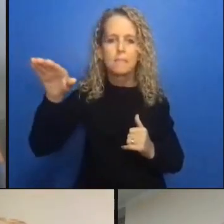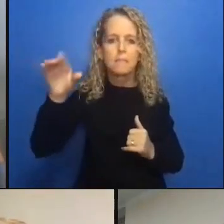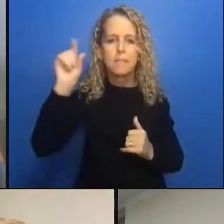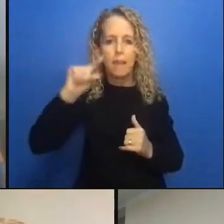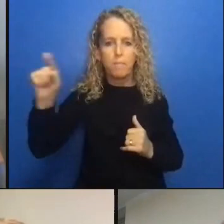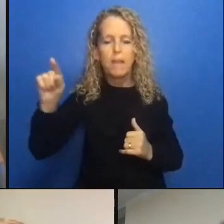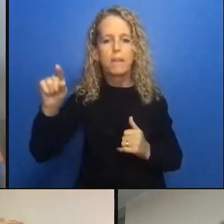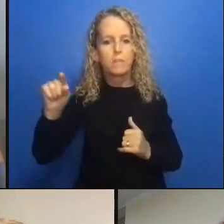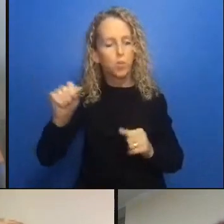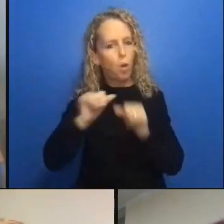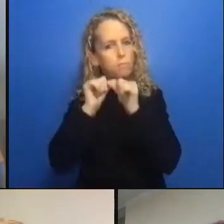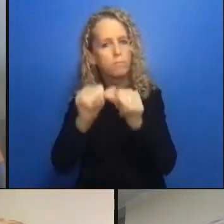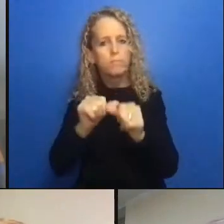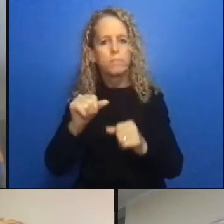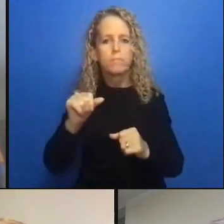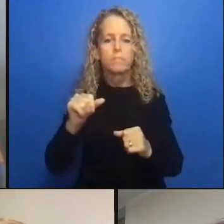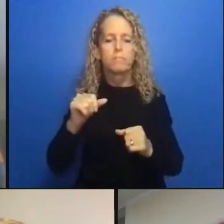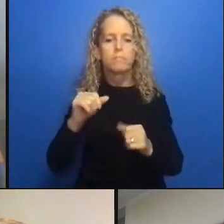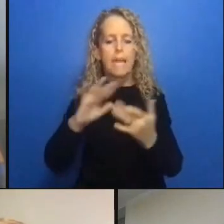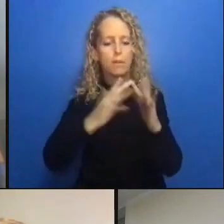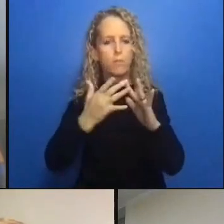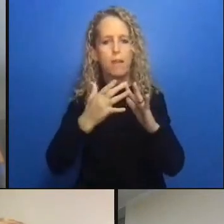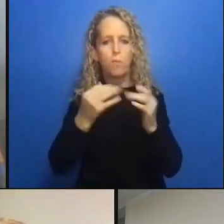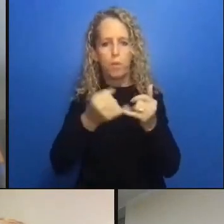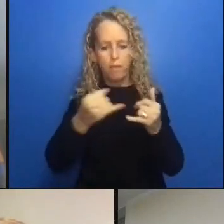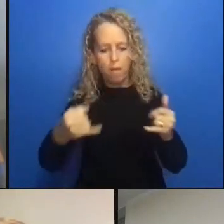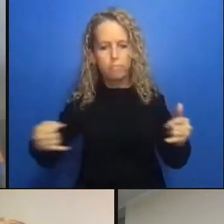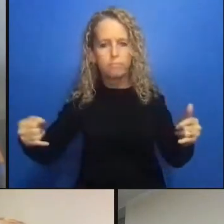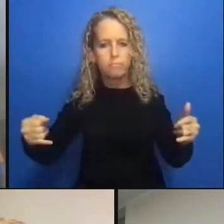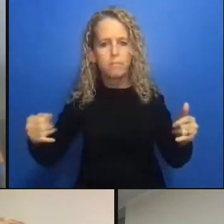arrive. It will arrive, but I don't believe it'll be the solution.